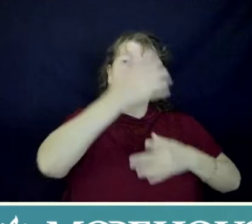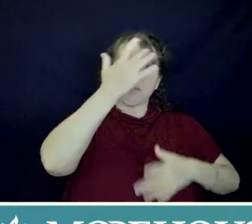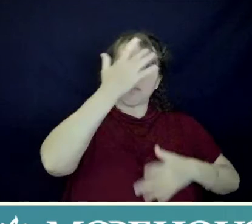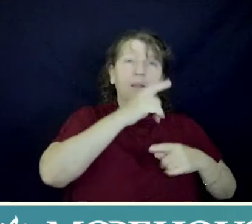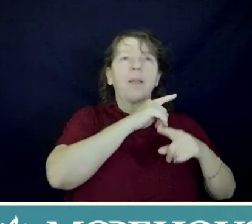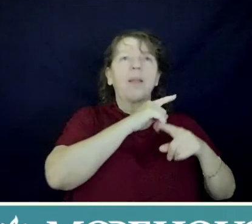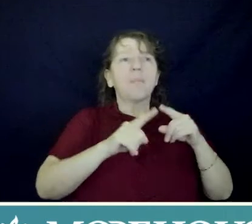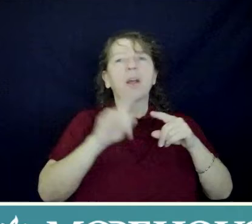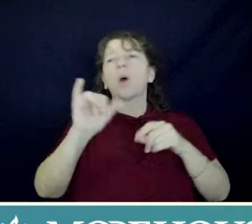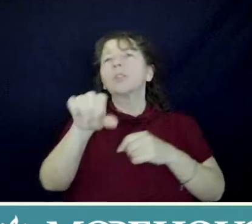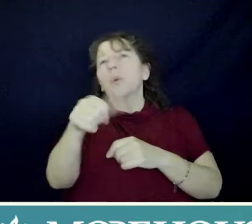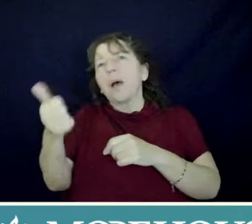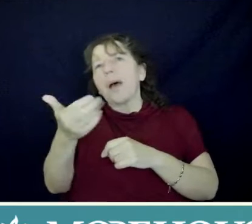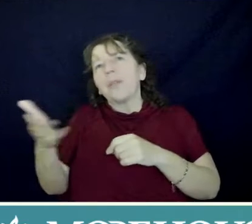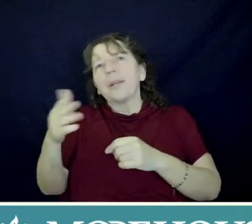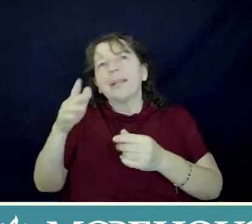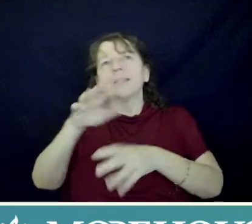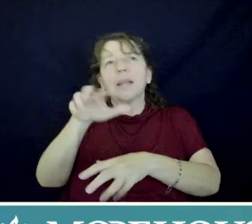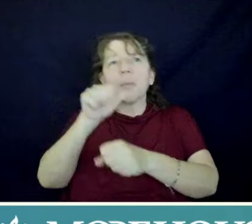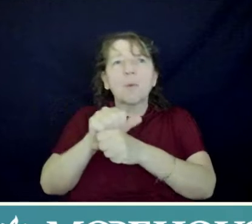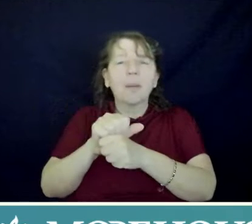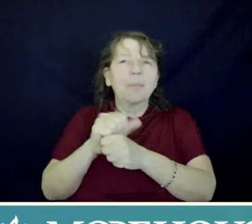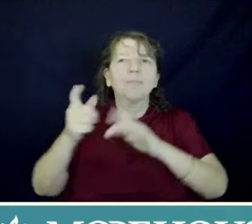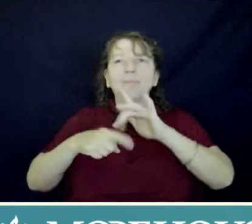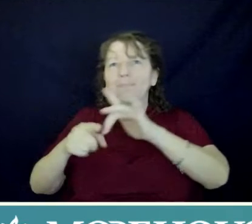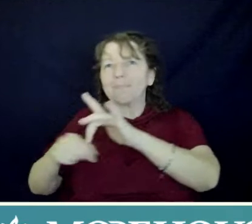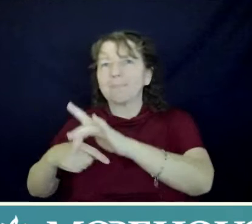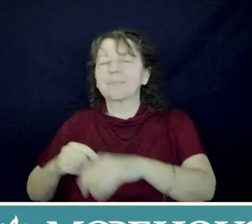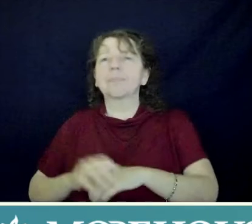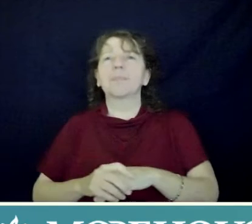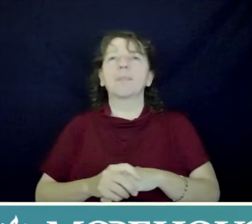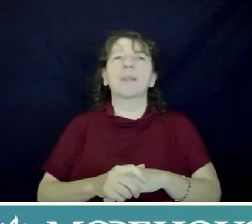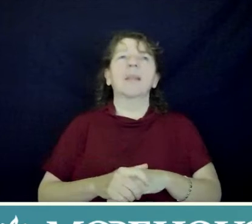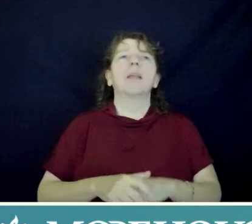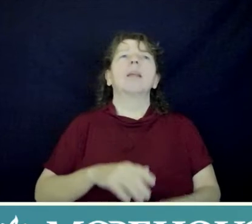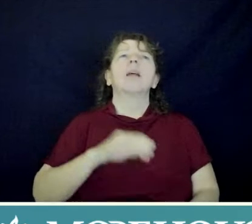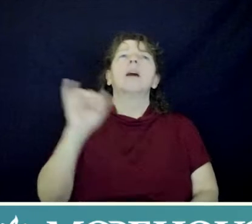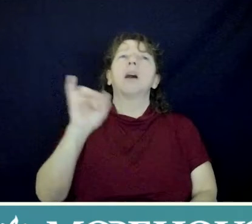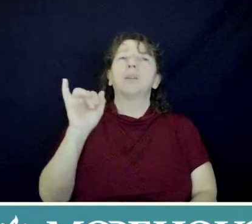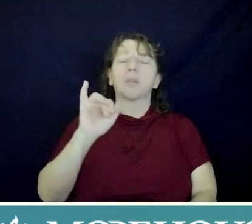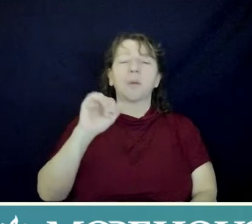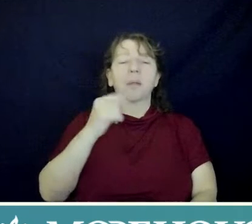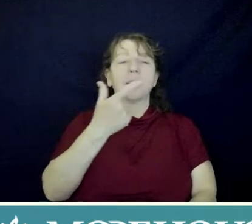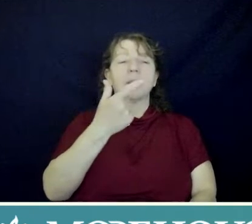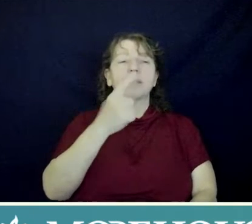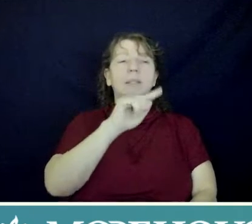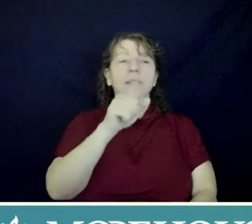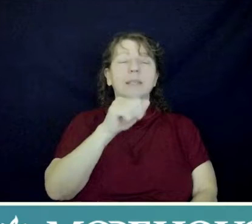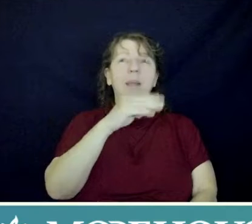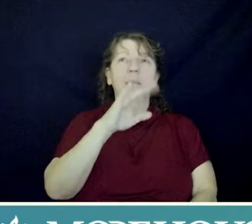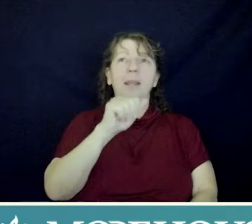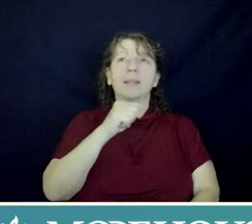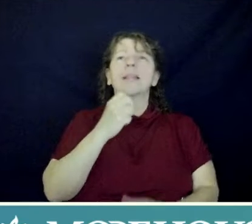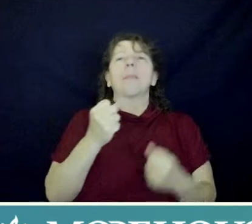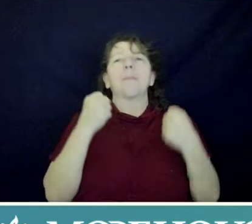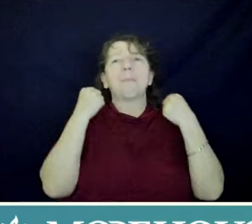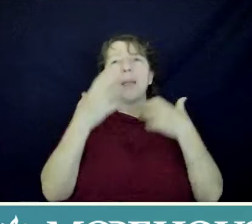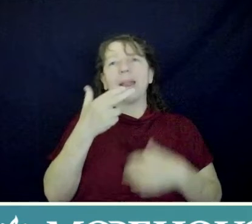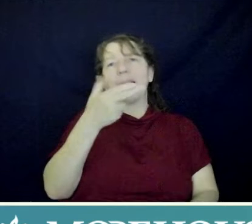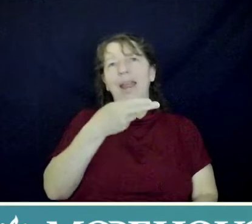The other problem is Zambia has a very high HIV prevalence rate. As a result, there are a lot of people that go to